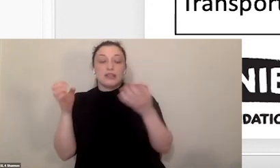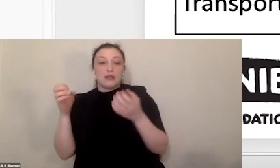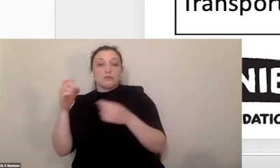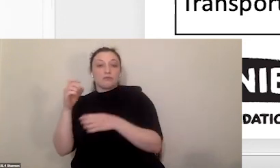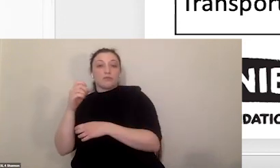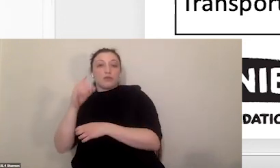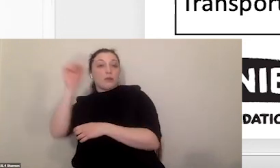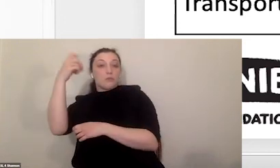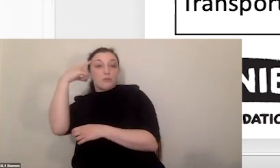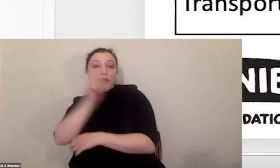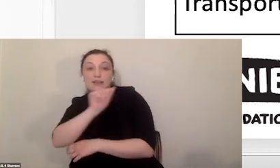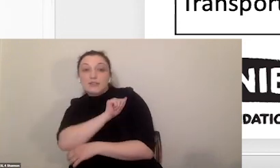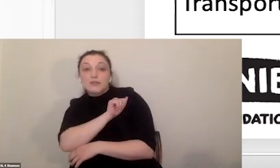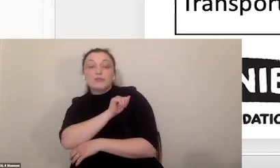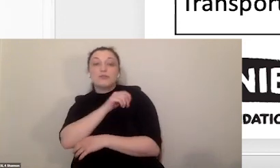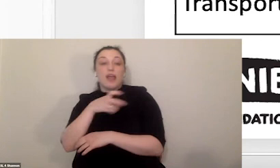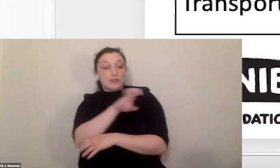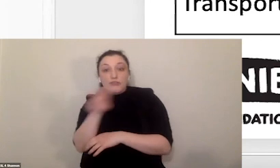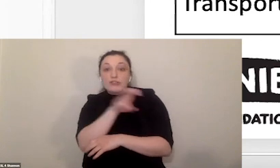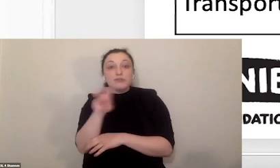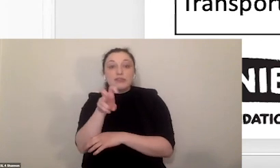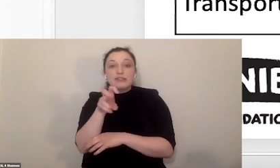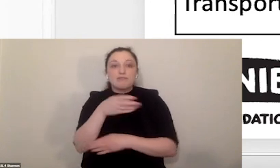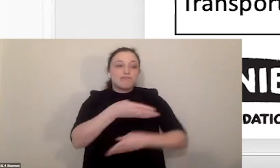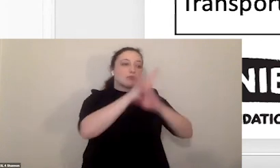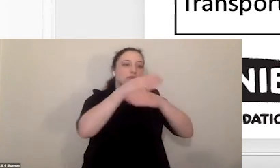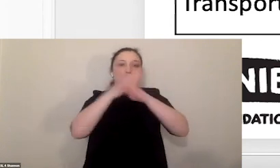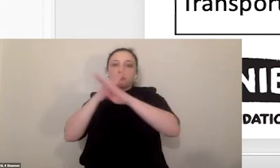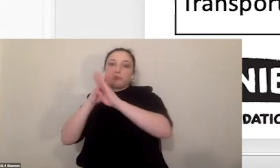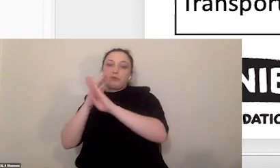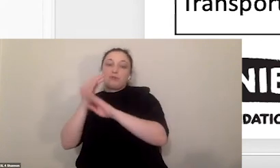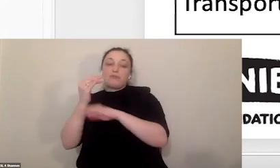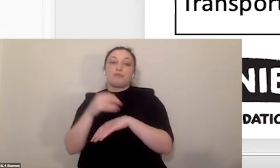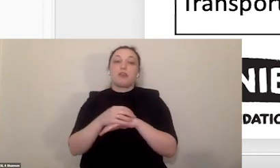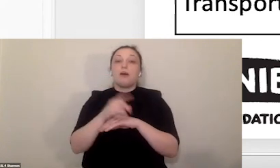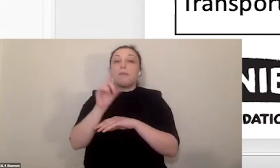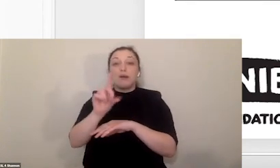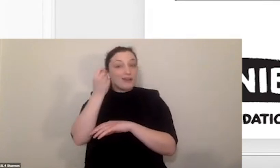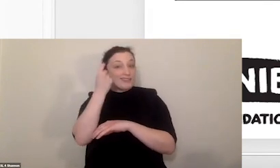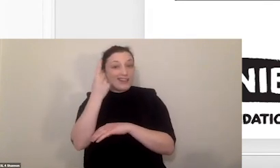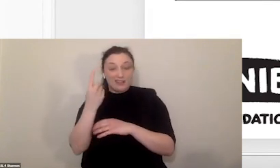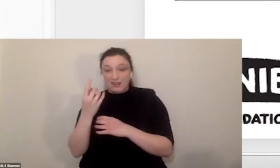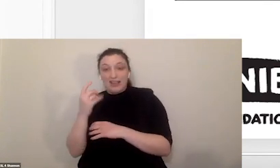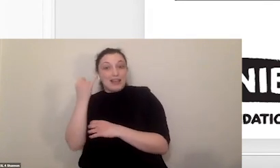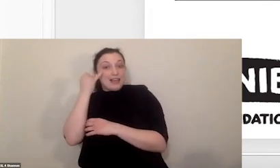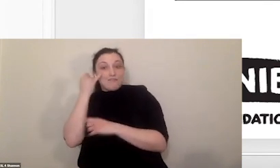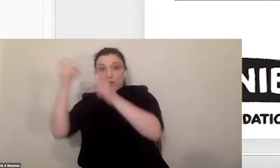folks who were in management positions experience these barriers at twice the rate of folks who were in non-supervisory positions.